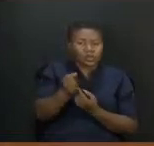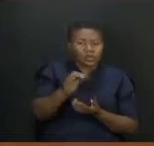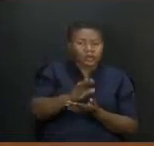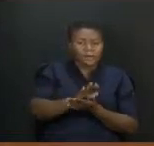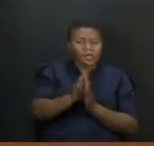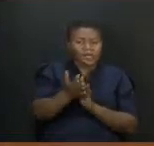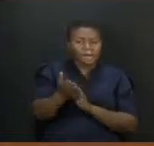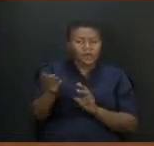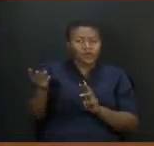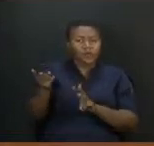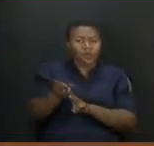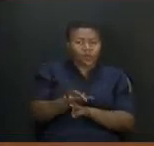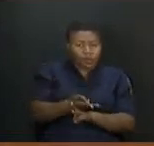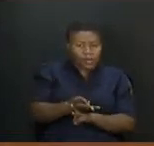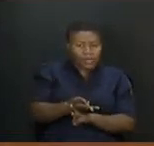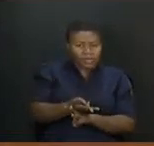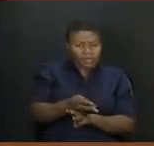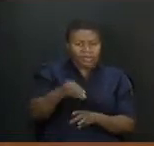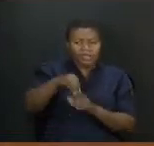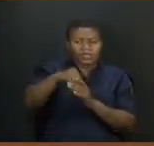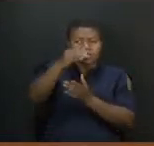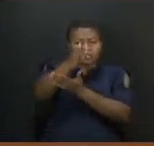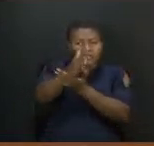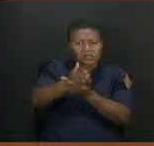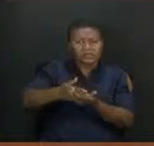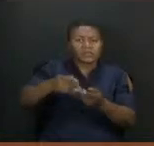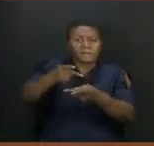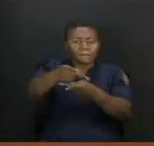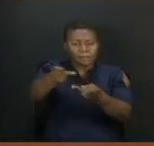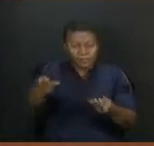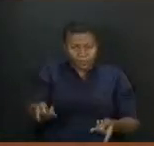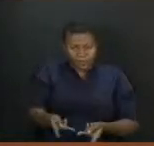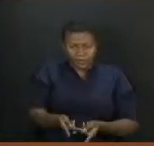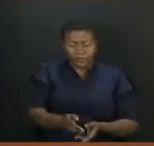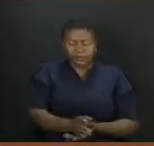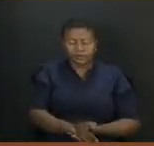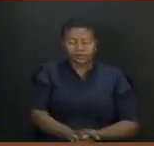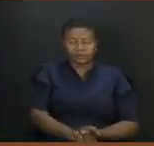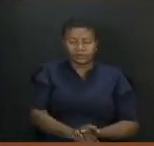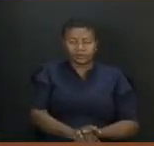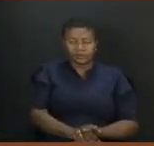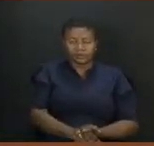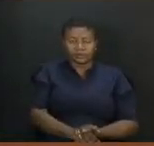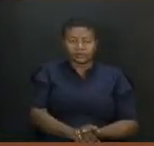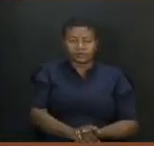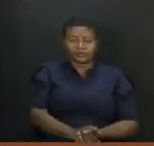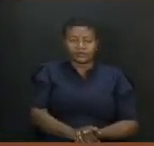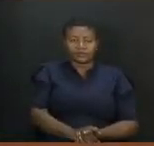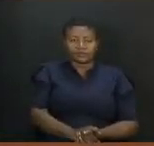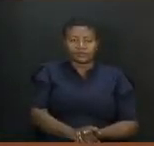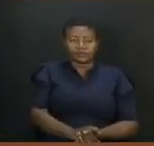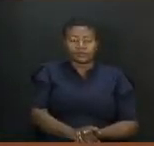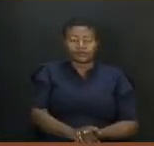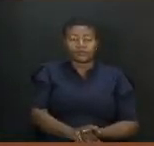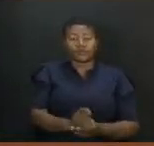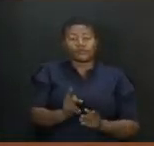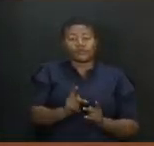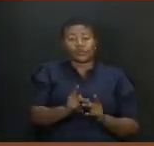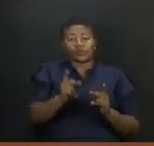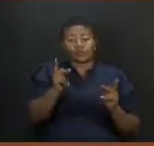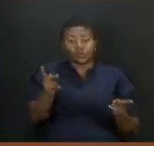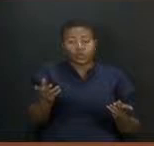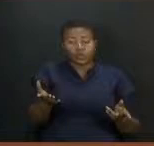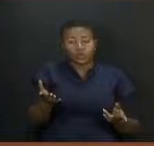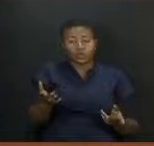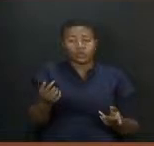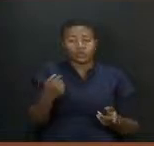particularly escalating in a Futu constituency. And therefore, there is a need to